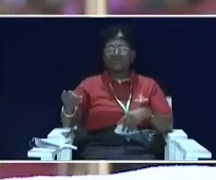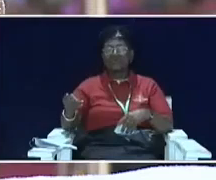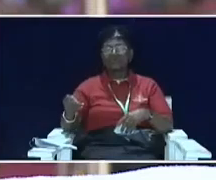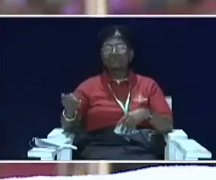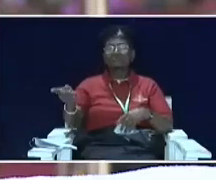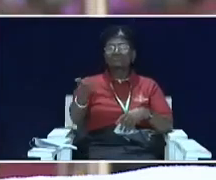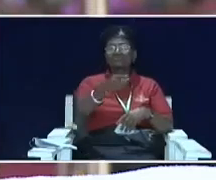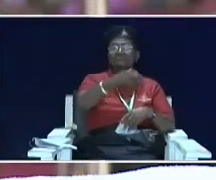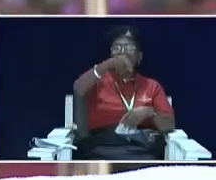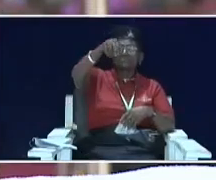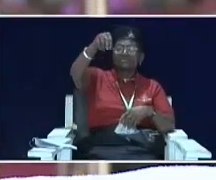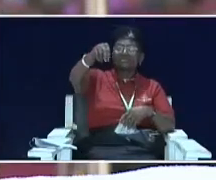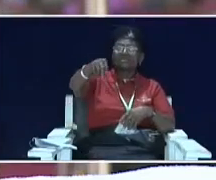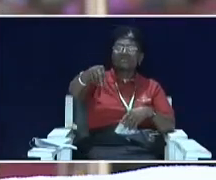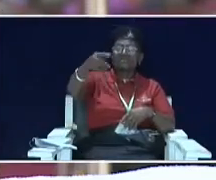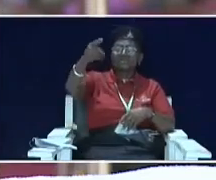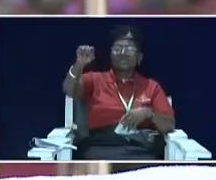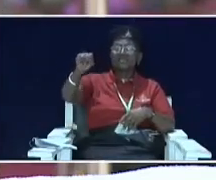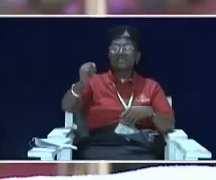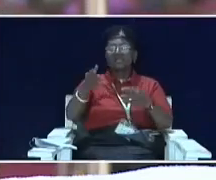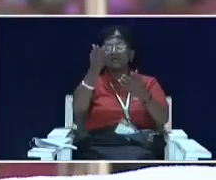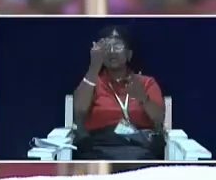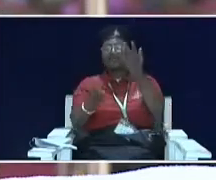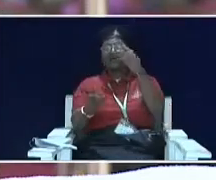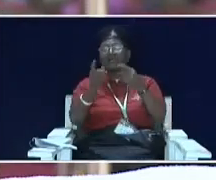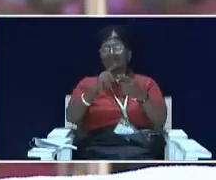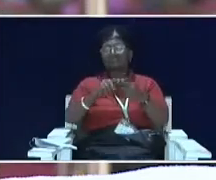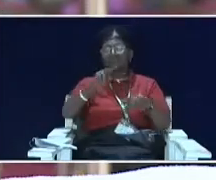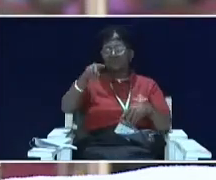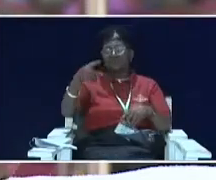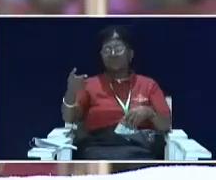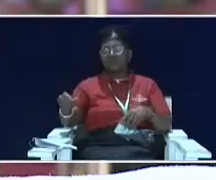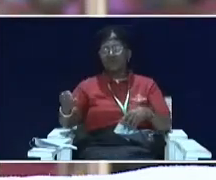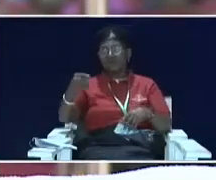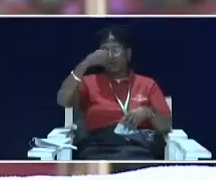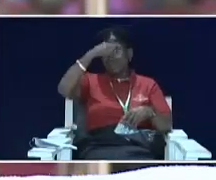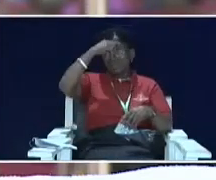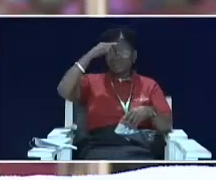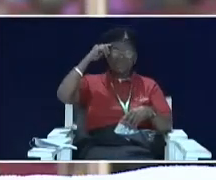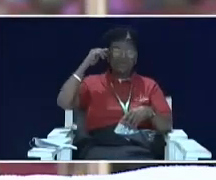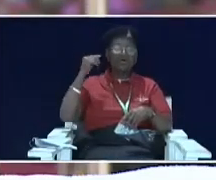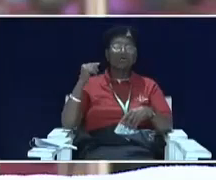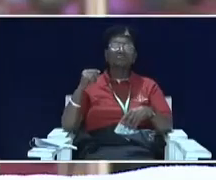You need the fire to fall because